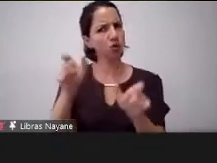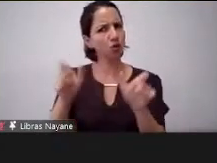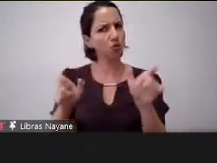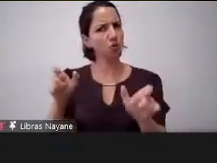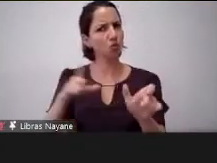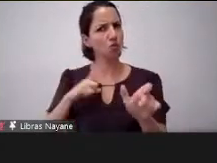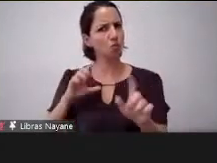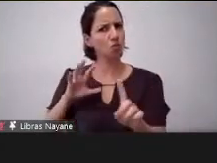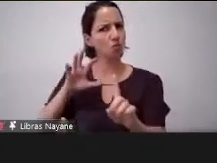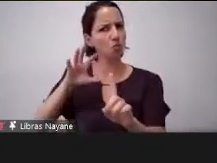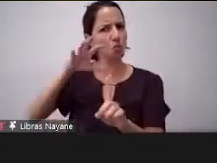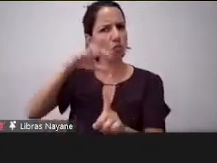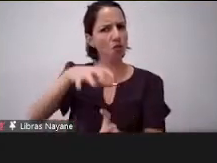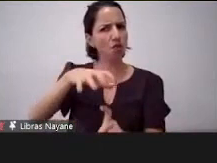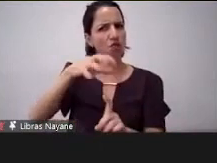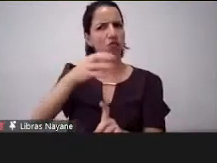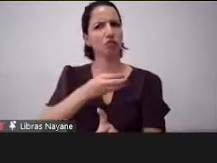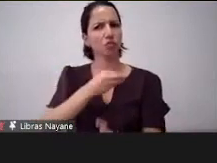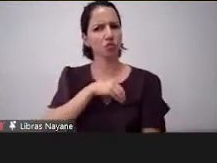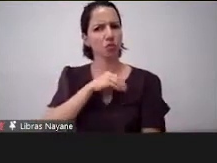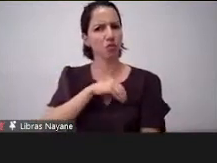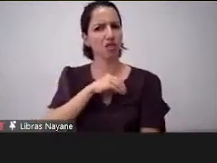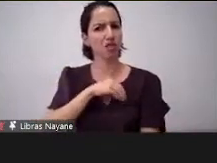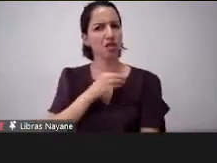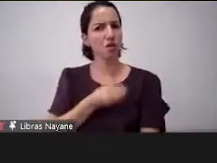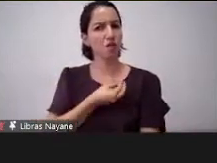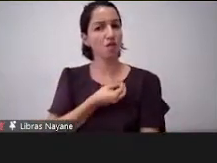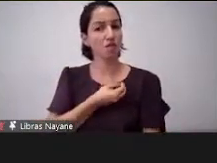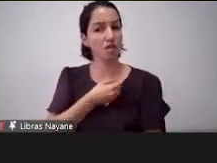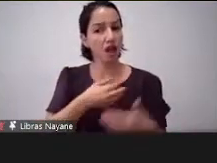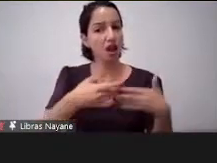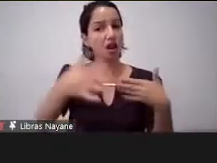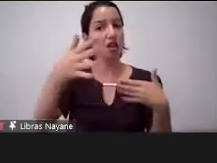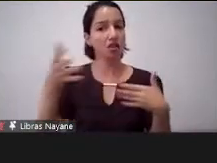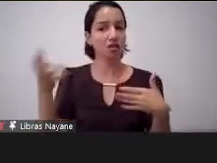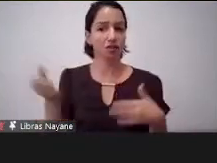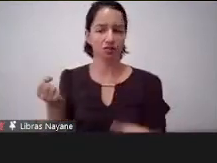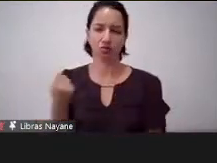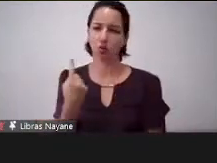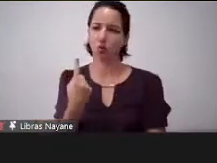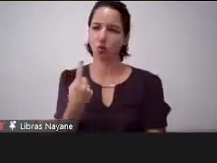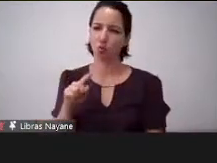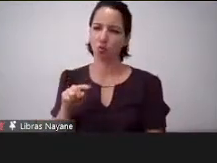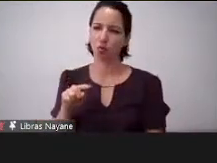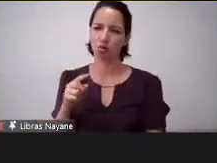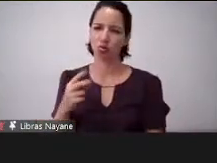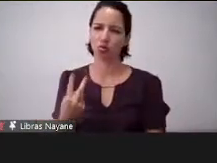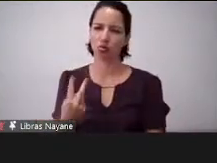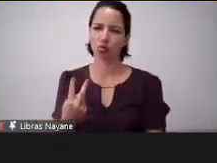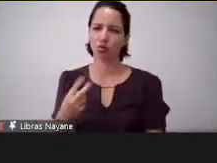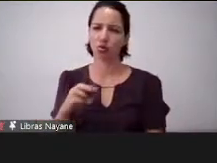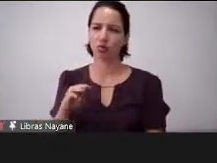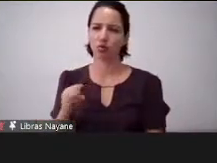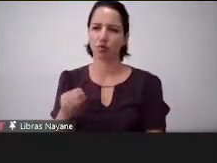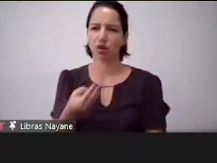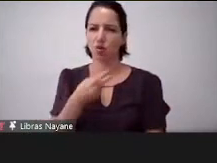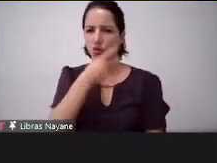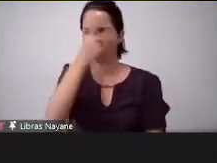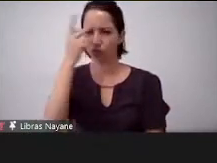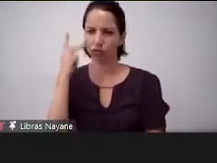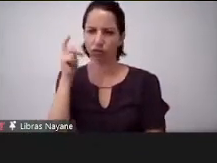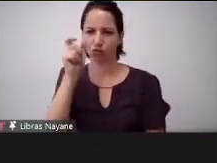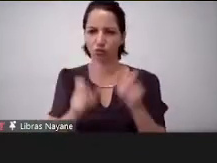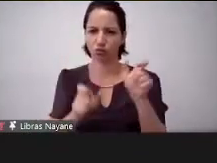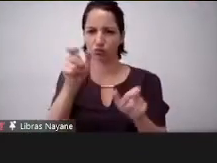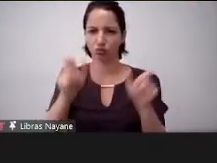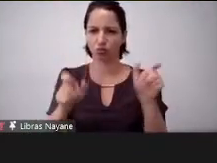of the working age population, or 1.25 million people. And so while